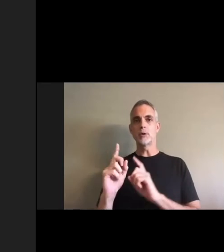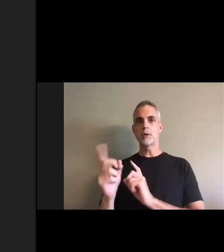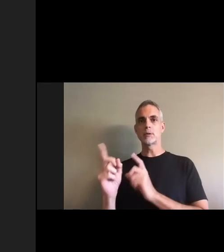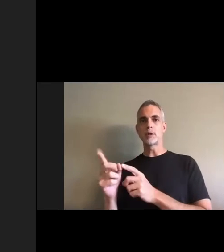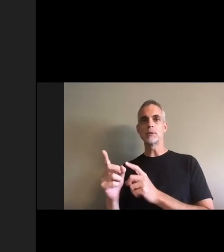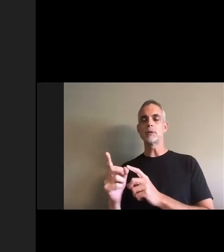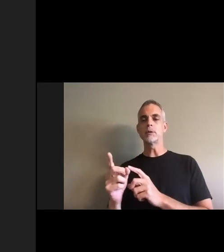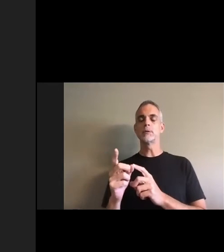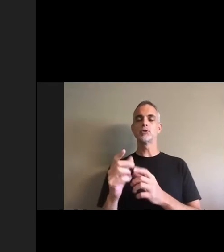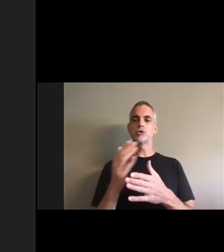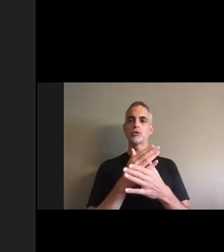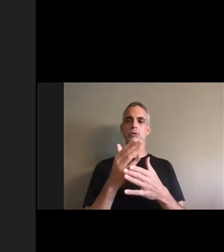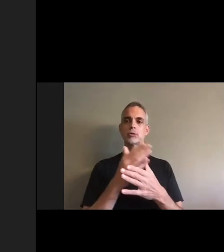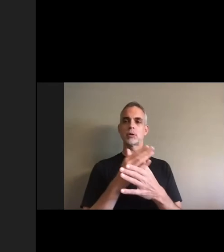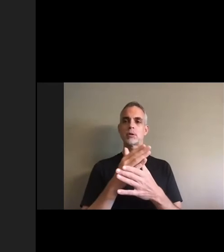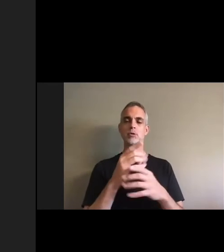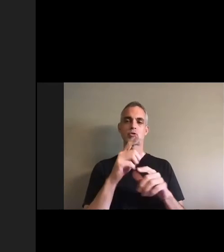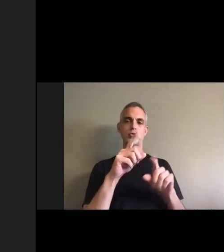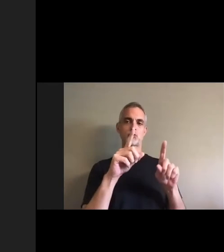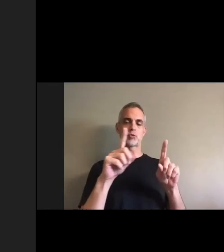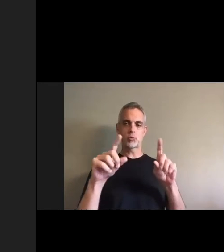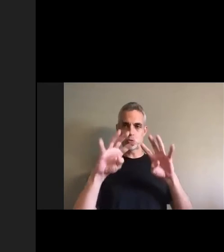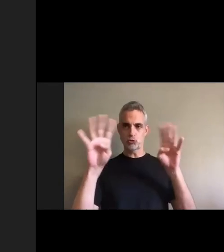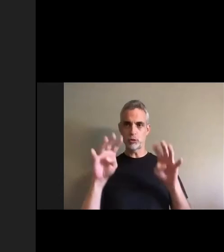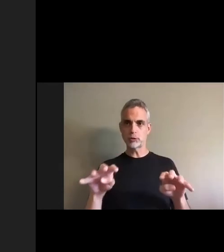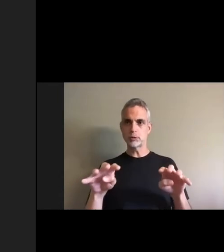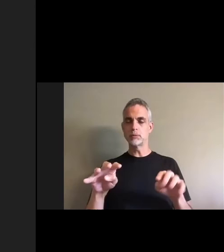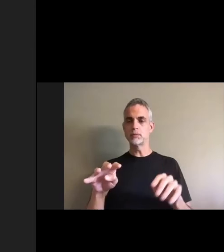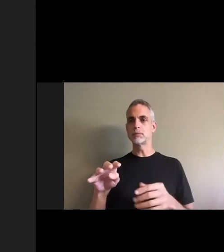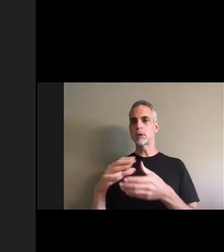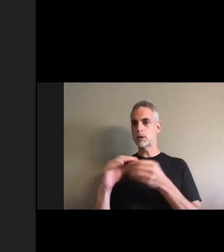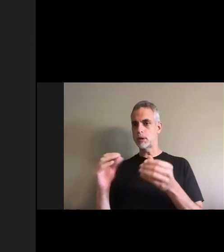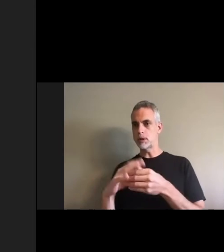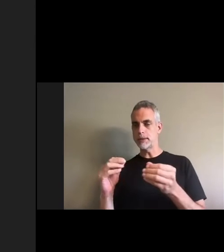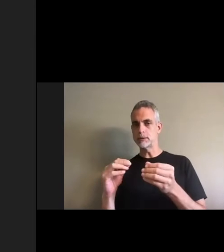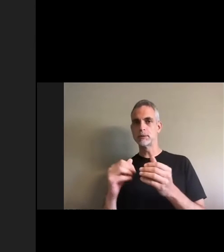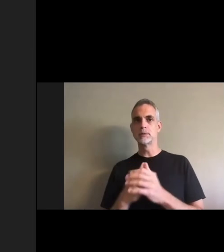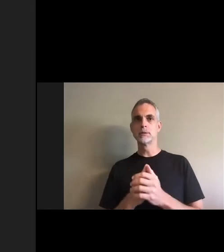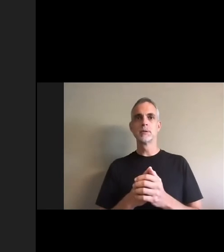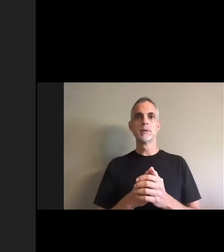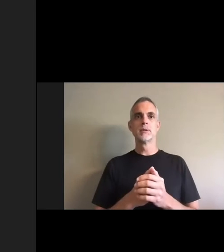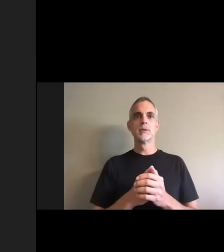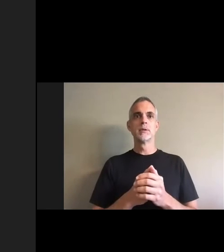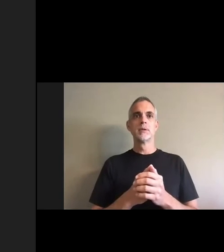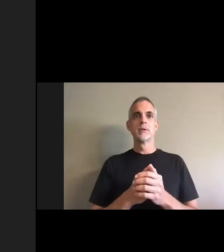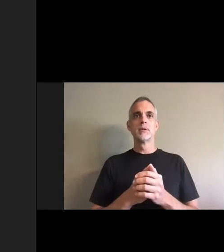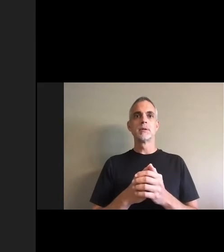different ways for people to attend that could ask questions or have comments.